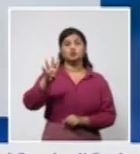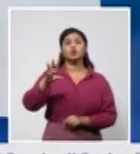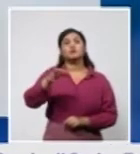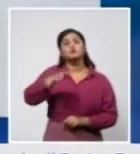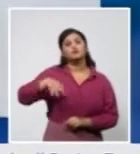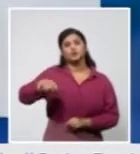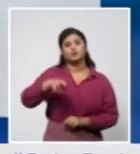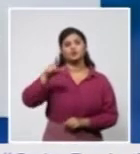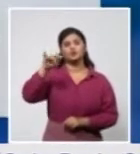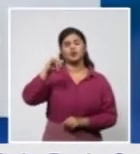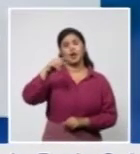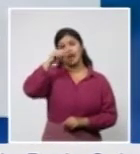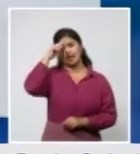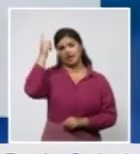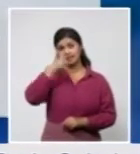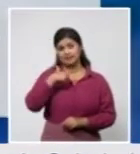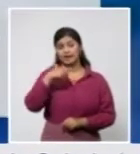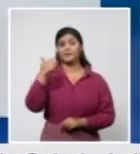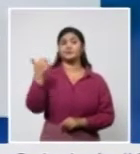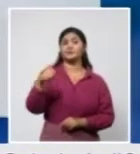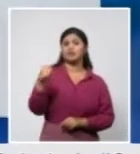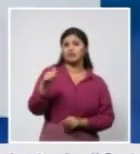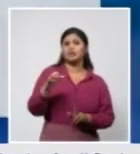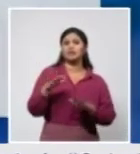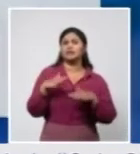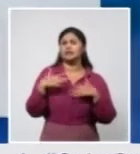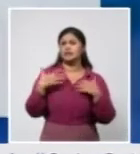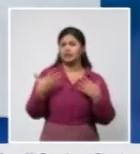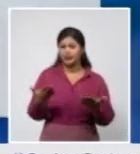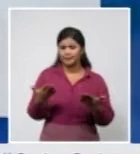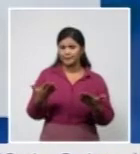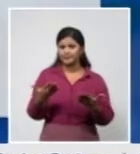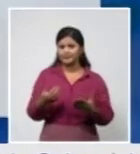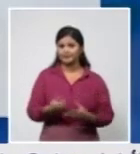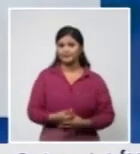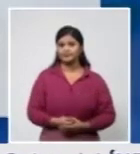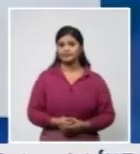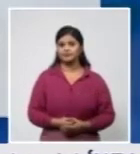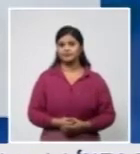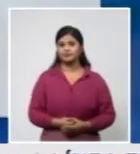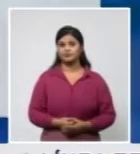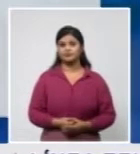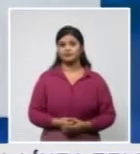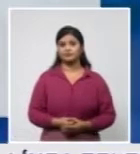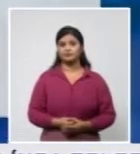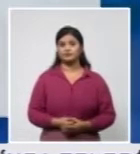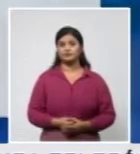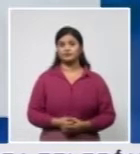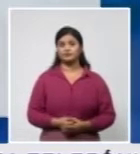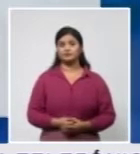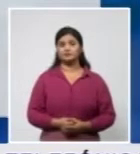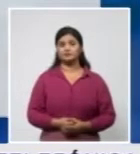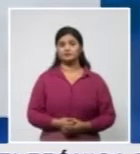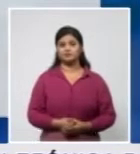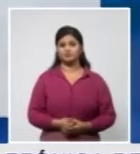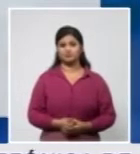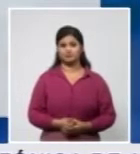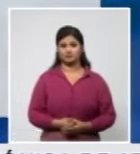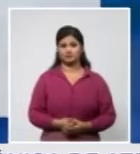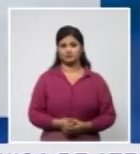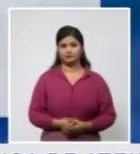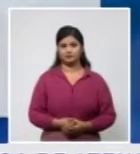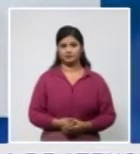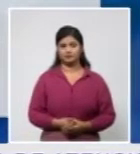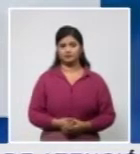10 are imported cases, none of which count toward the province's confirmed case rate. 1